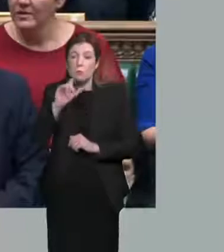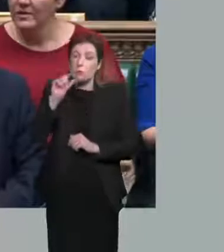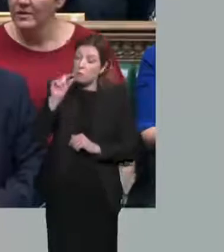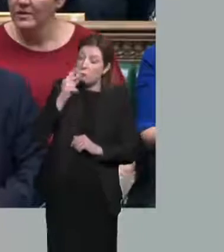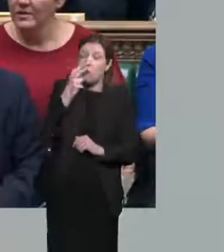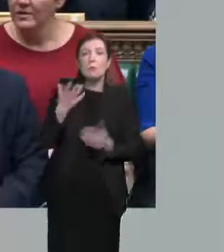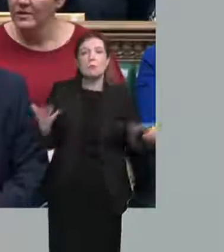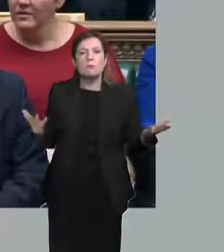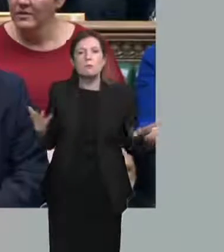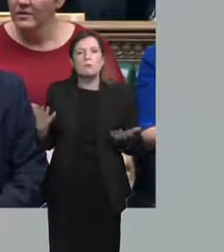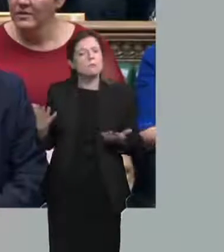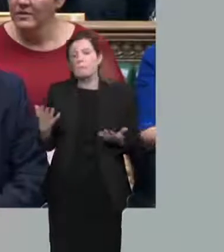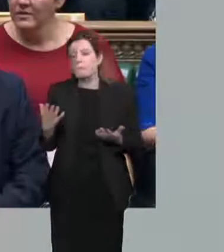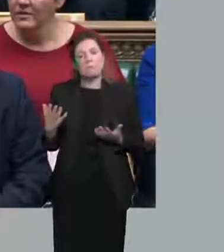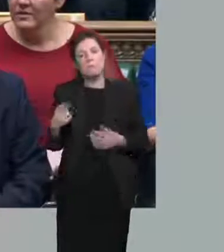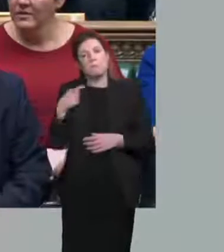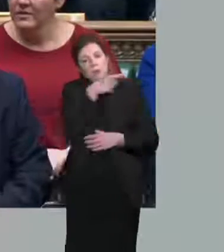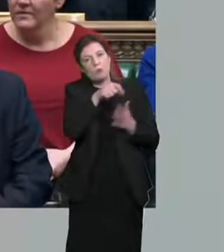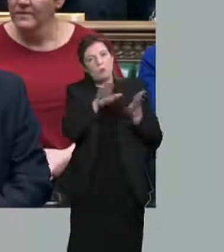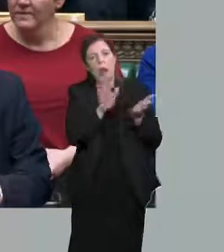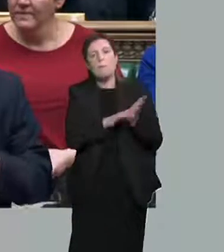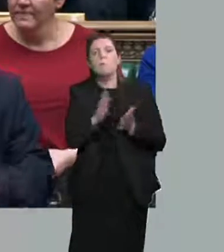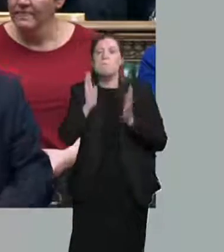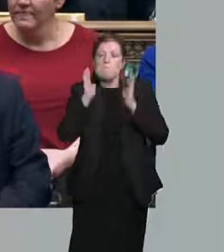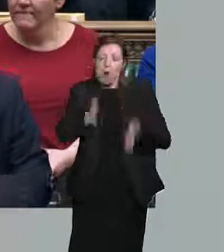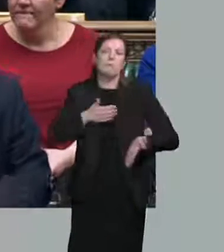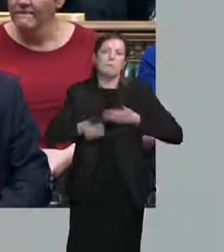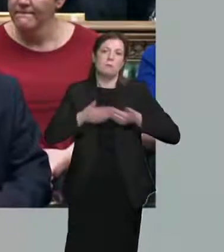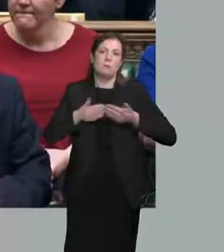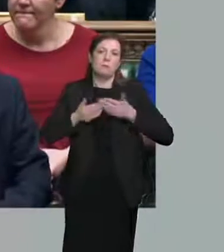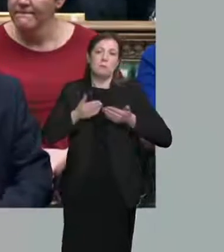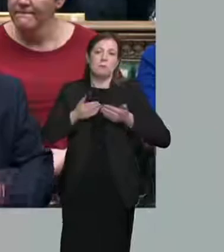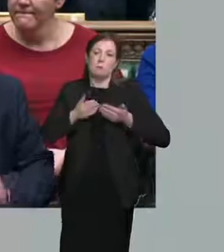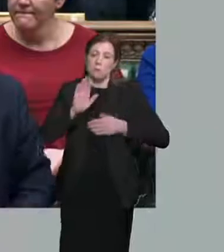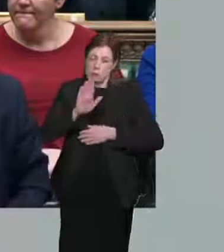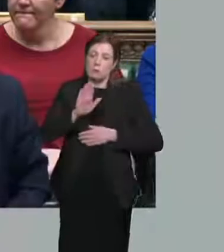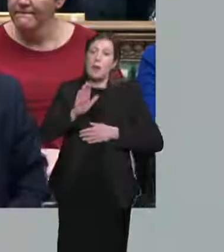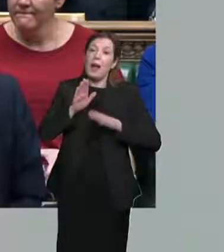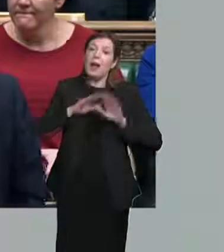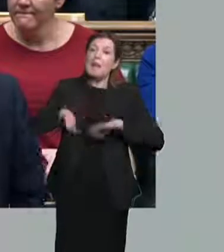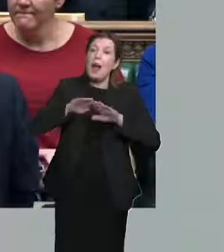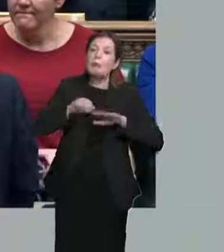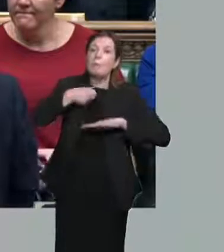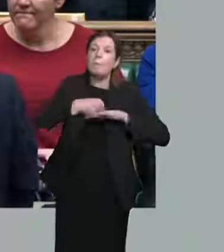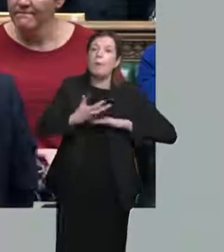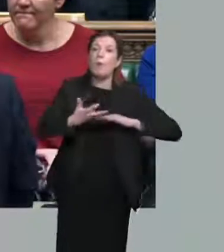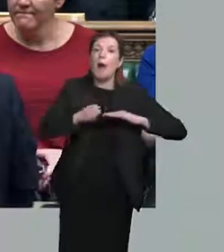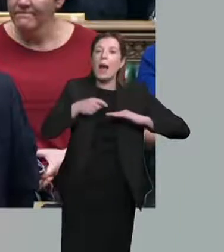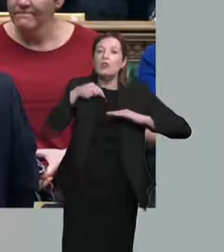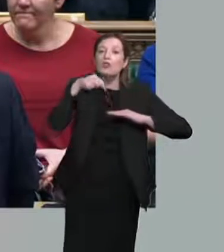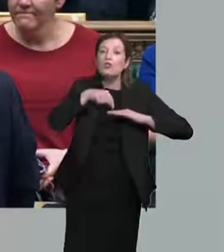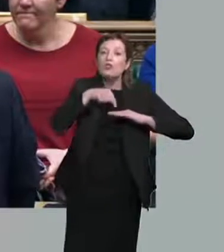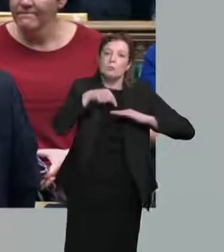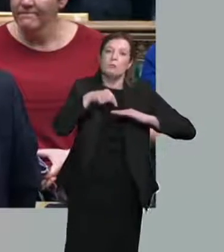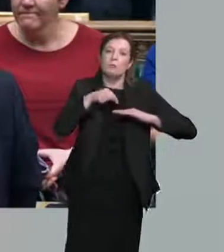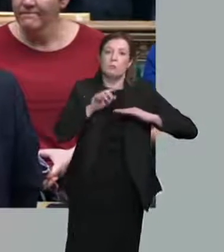now to close the loophole so that the national minimum wage applies on